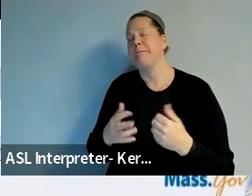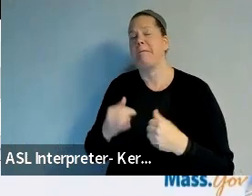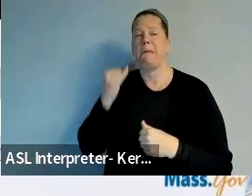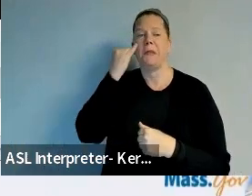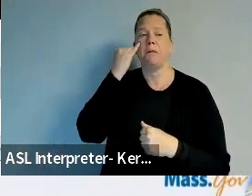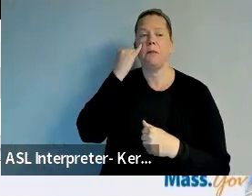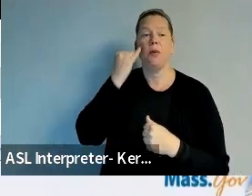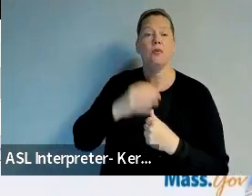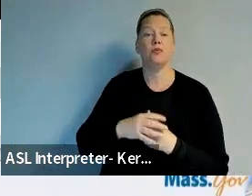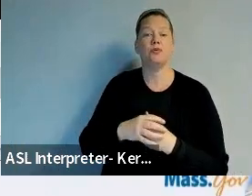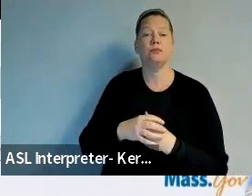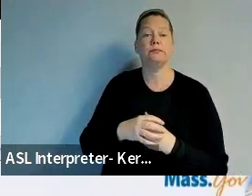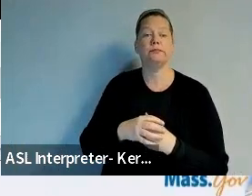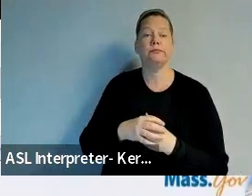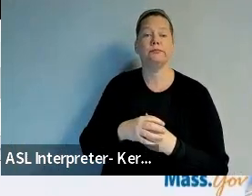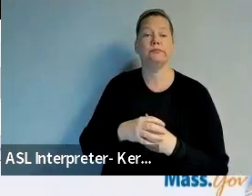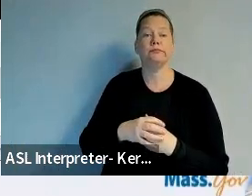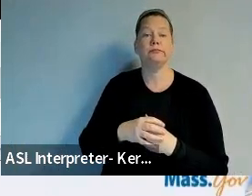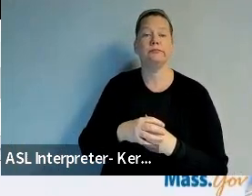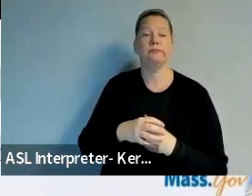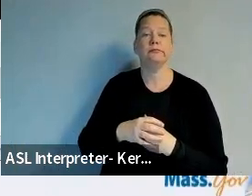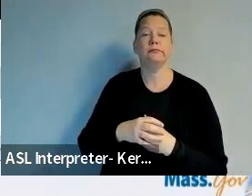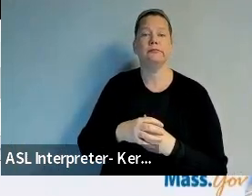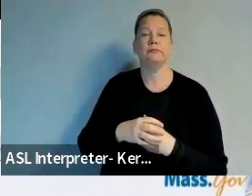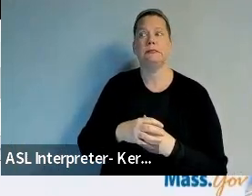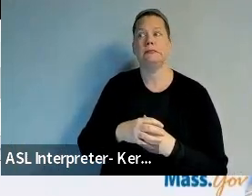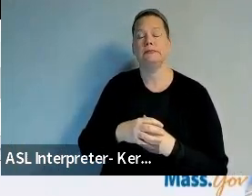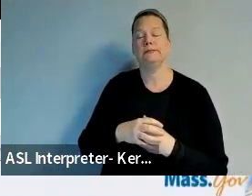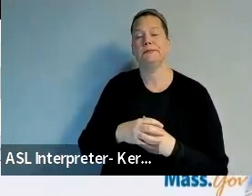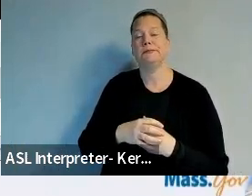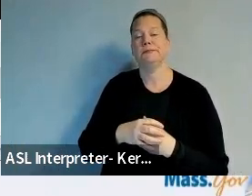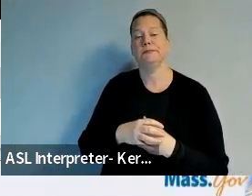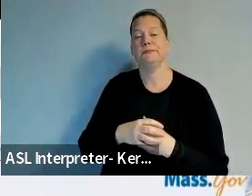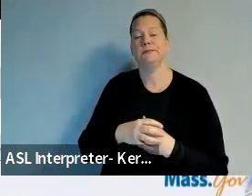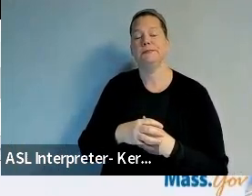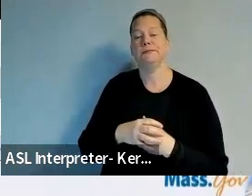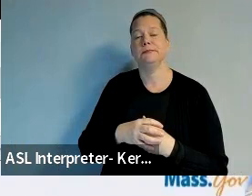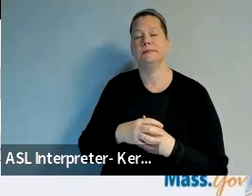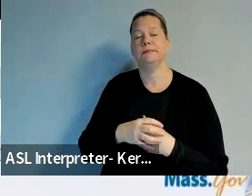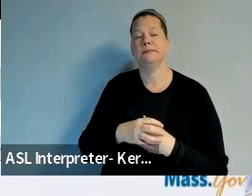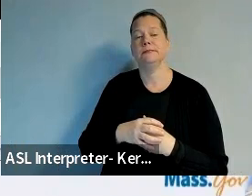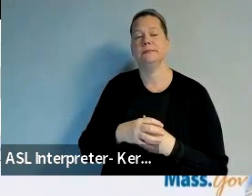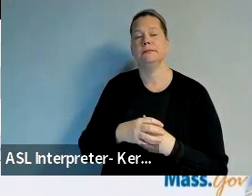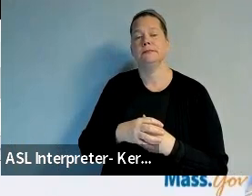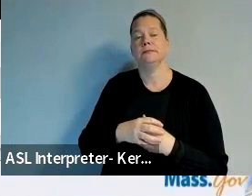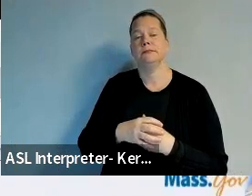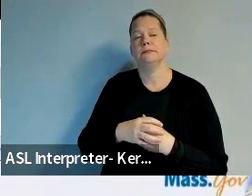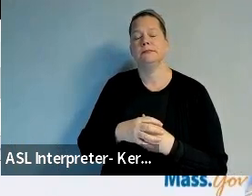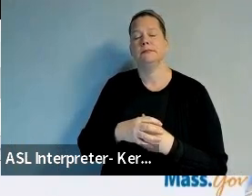and input in, it might be beneficial to add in the plan the